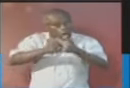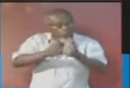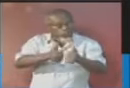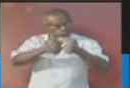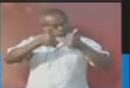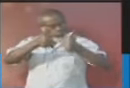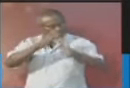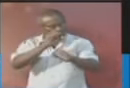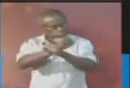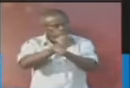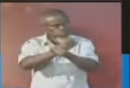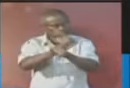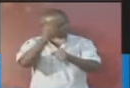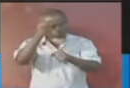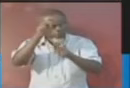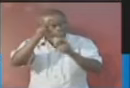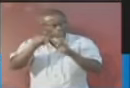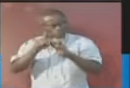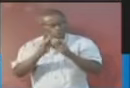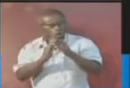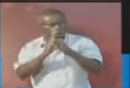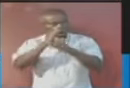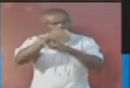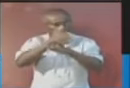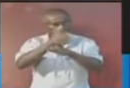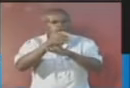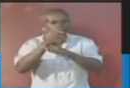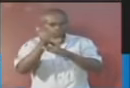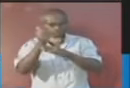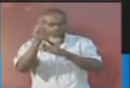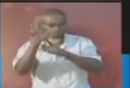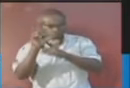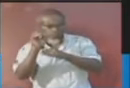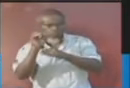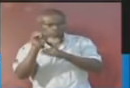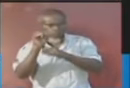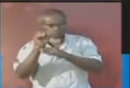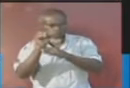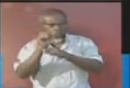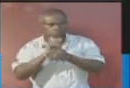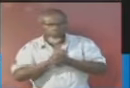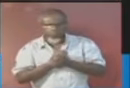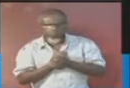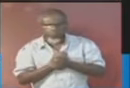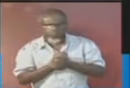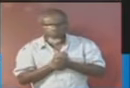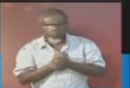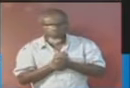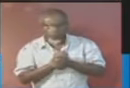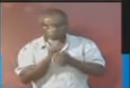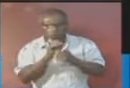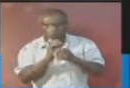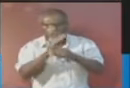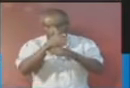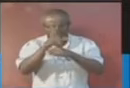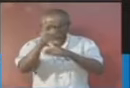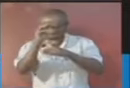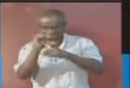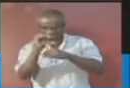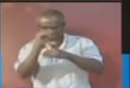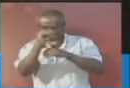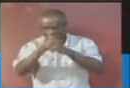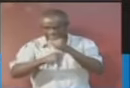But Trinidad and Tobago, we are using the Sinopharm vaccines for people over 60, but we are not using